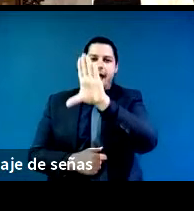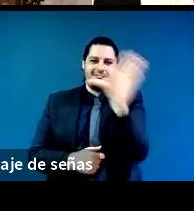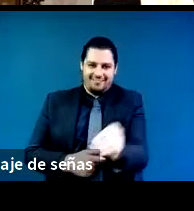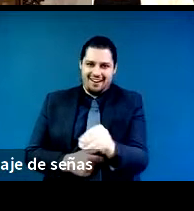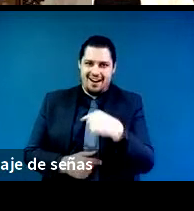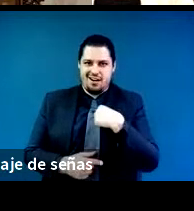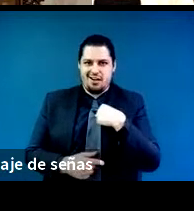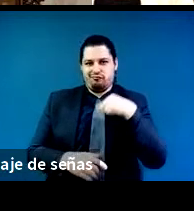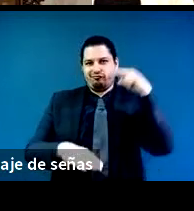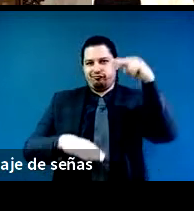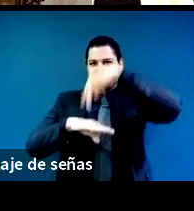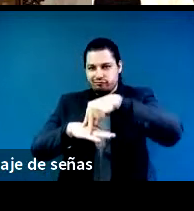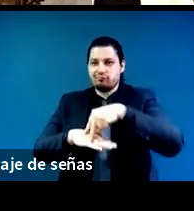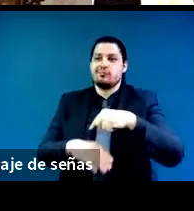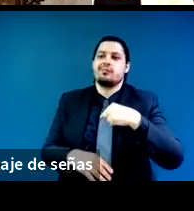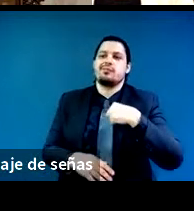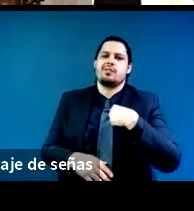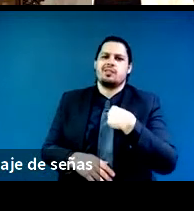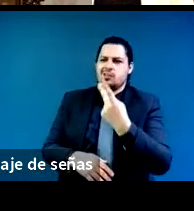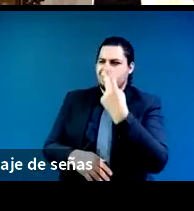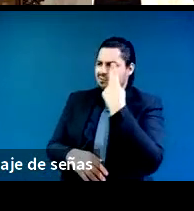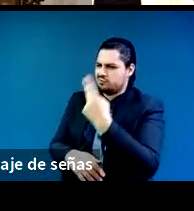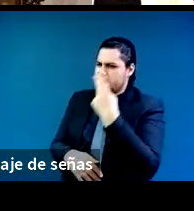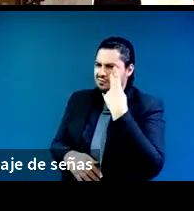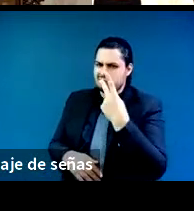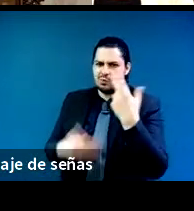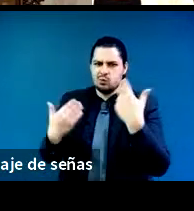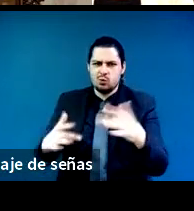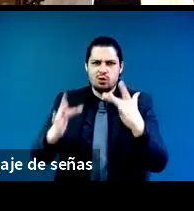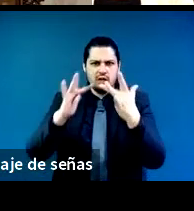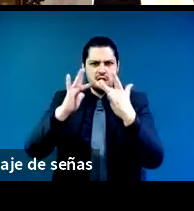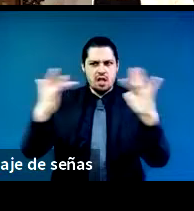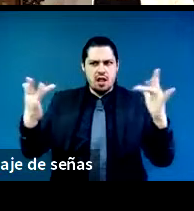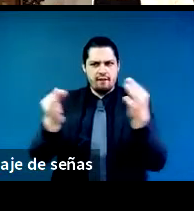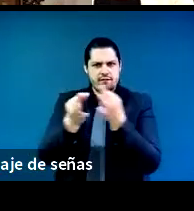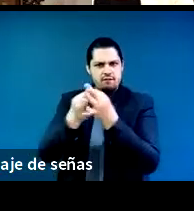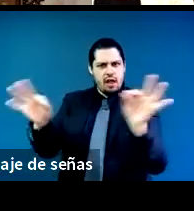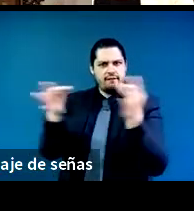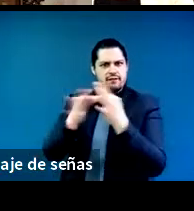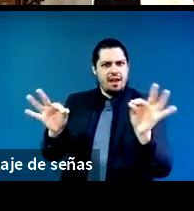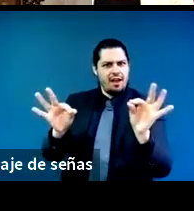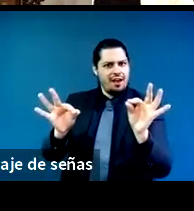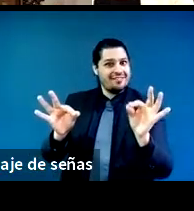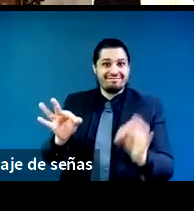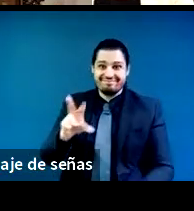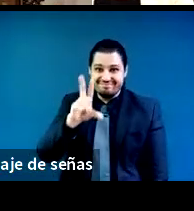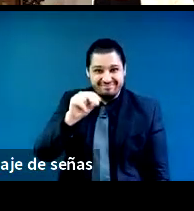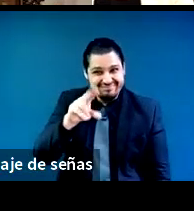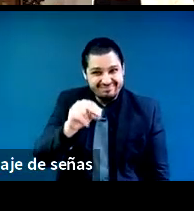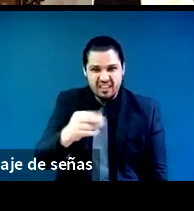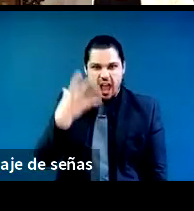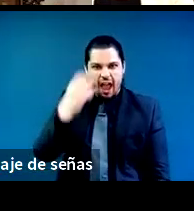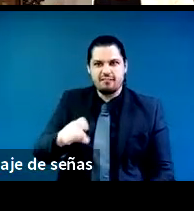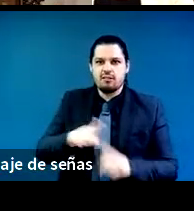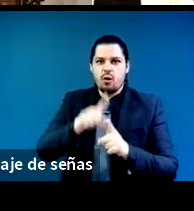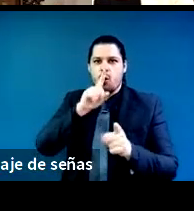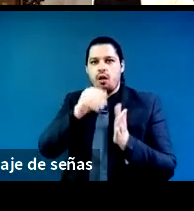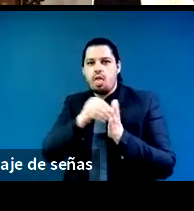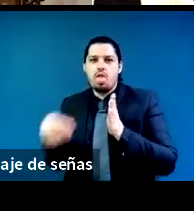with civil society on journalism and openness and transparent